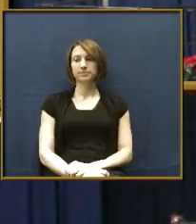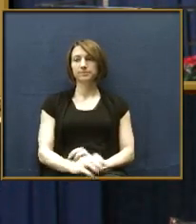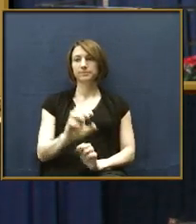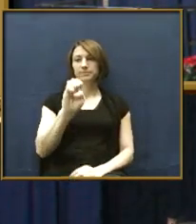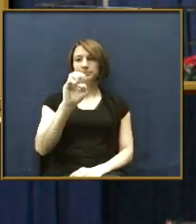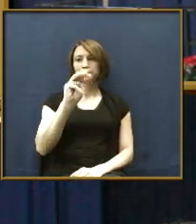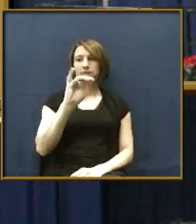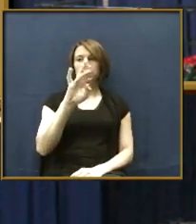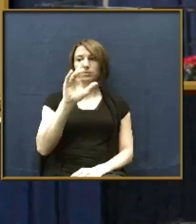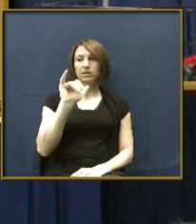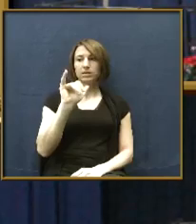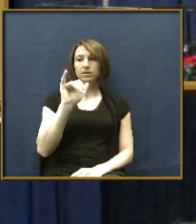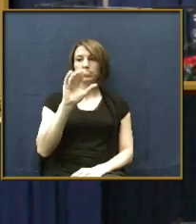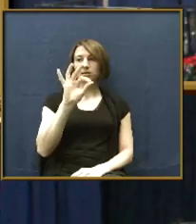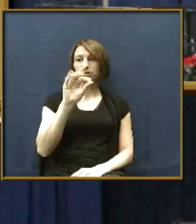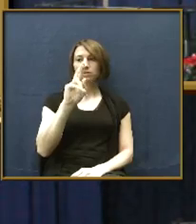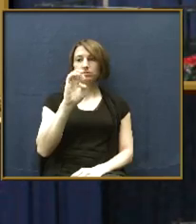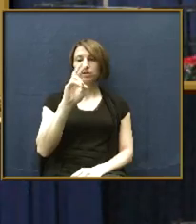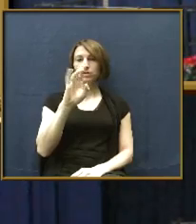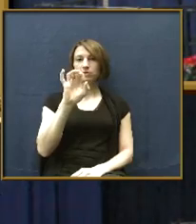Emily Frerich.